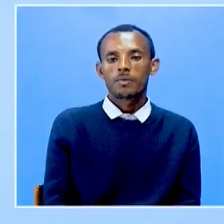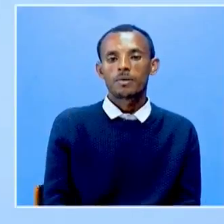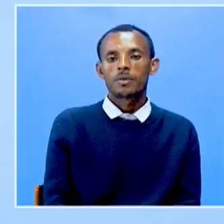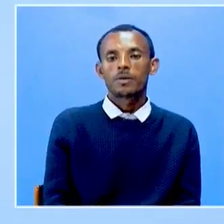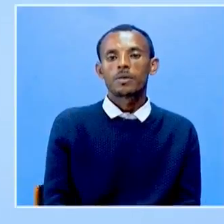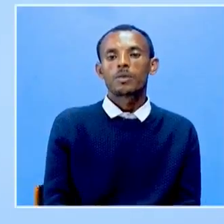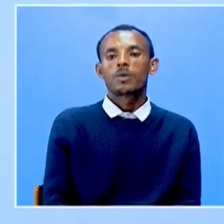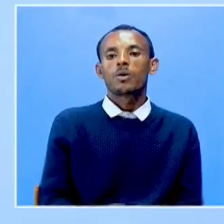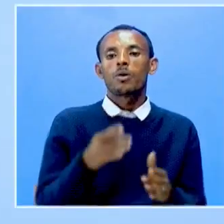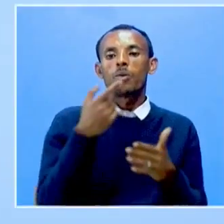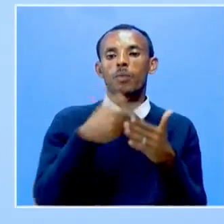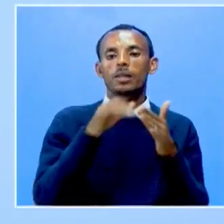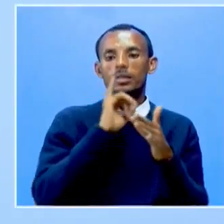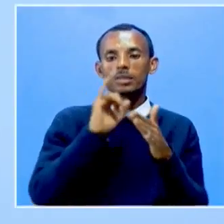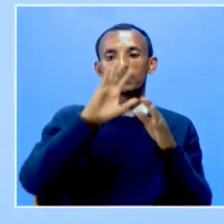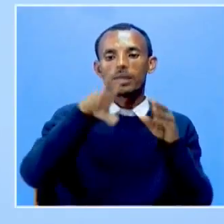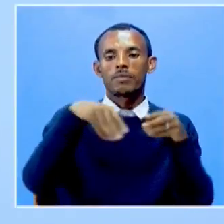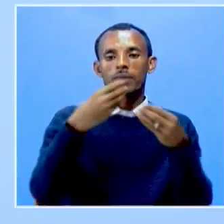was given